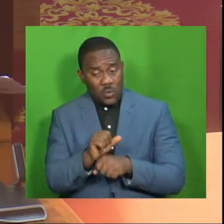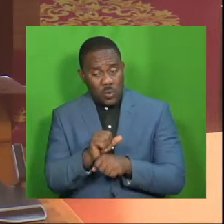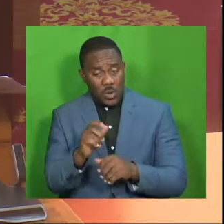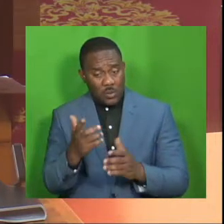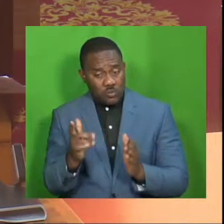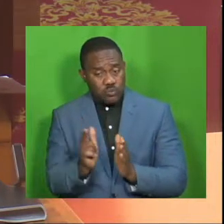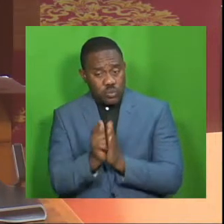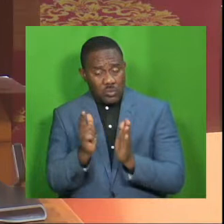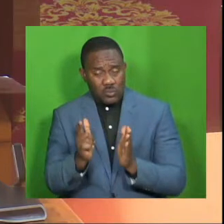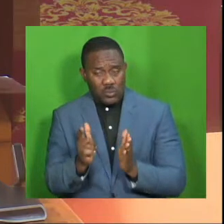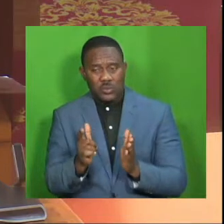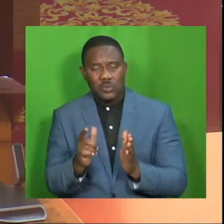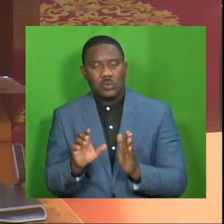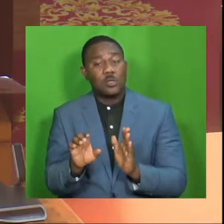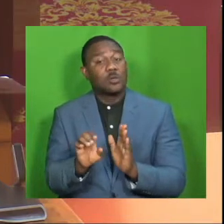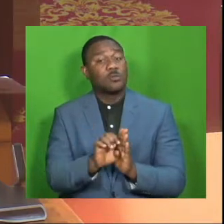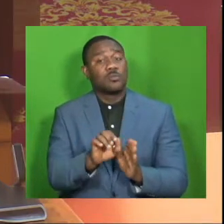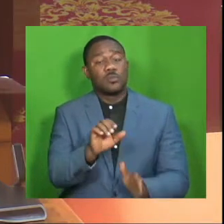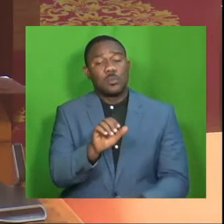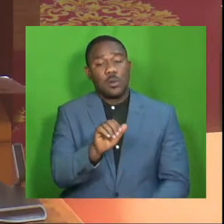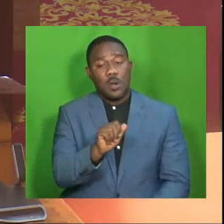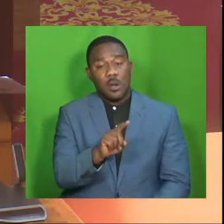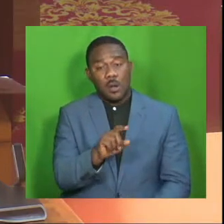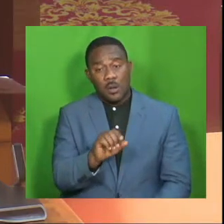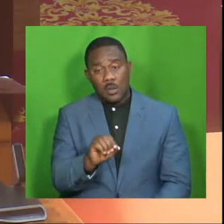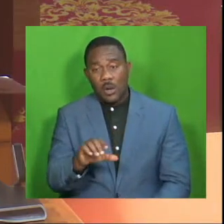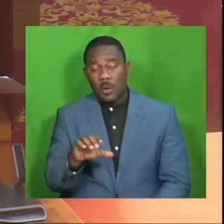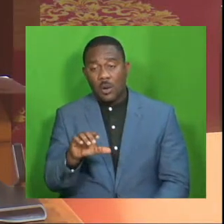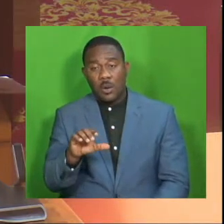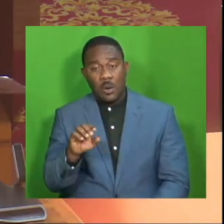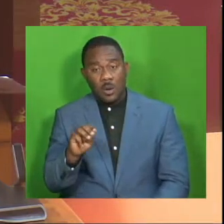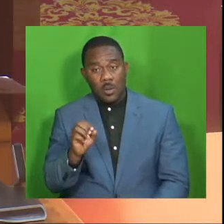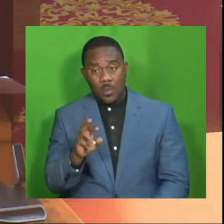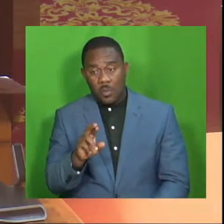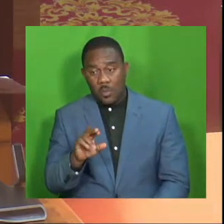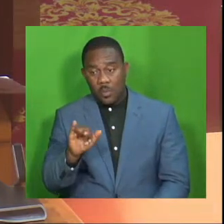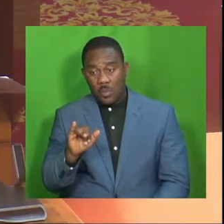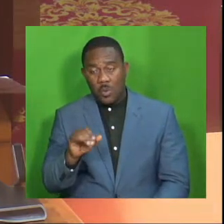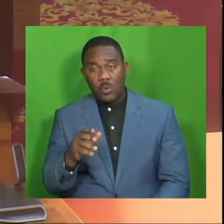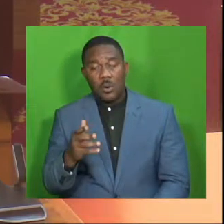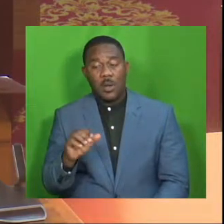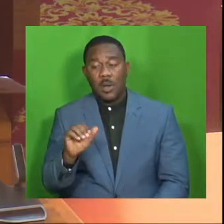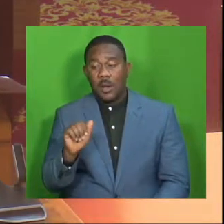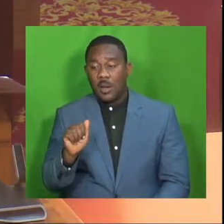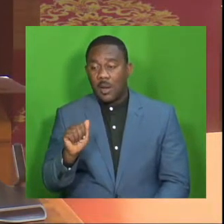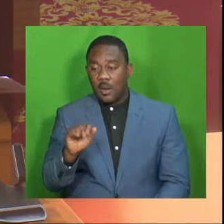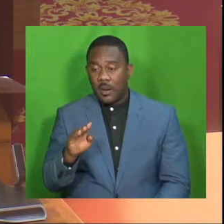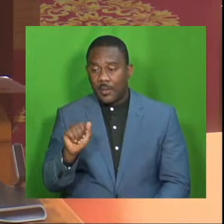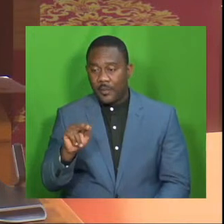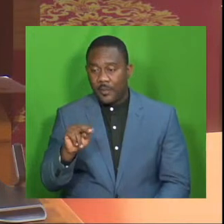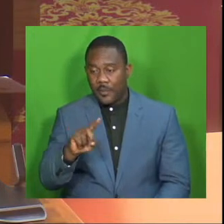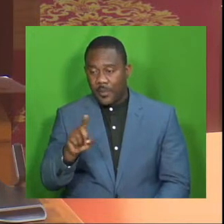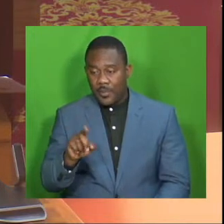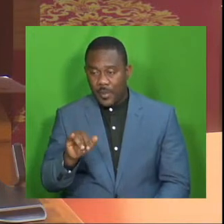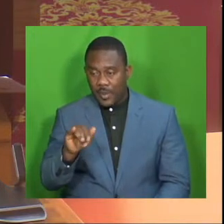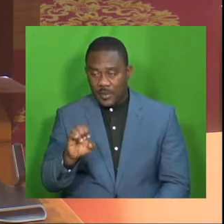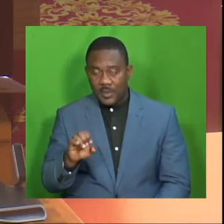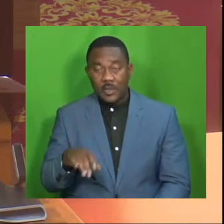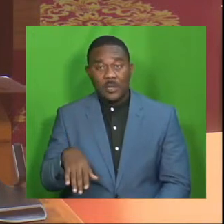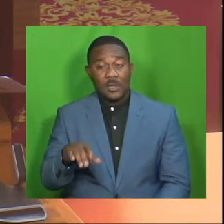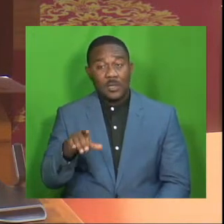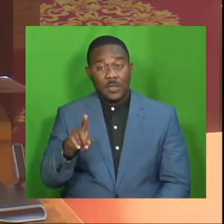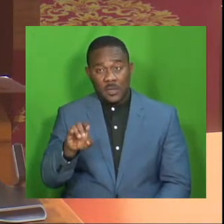e.g. Ada, Mori, Abanzi, Dego, Solpon,